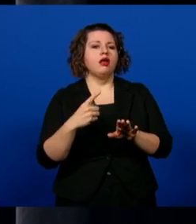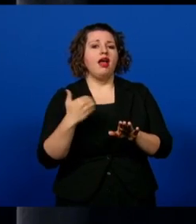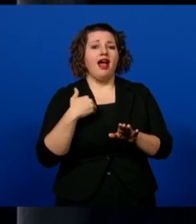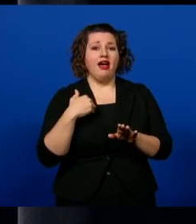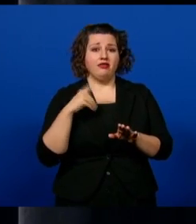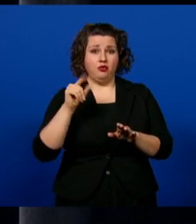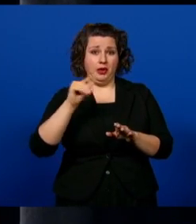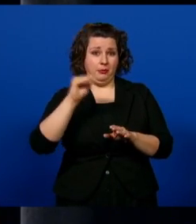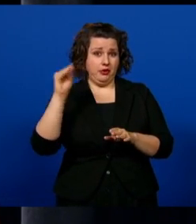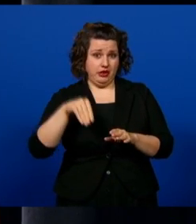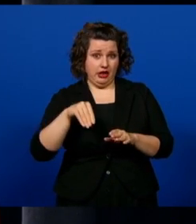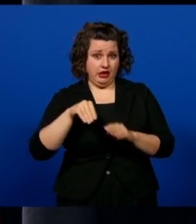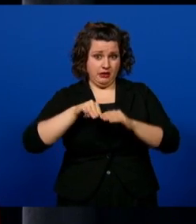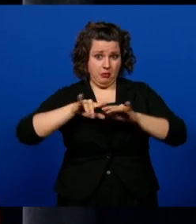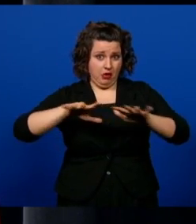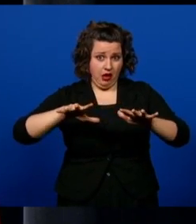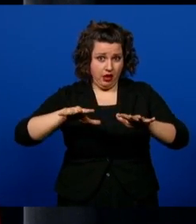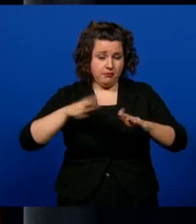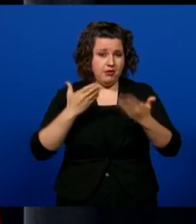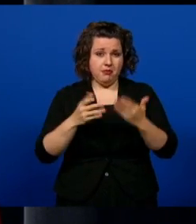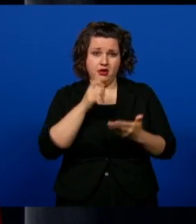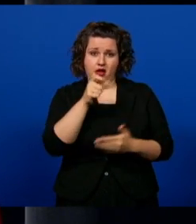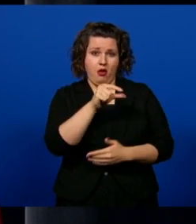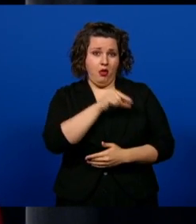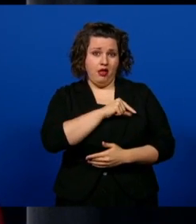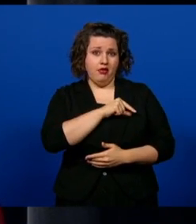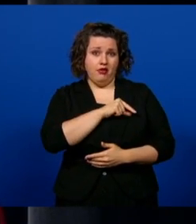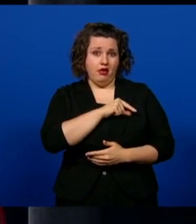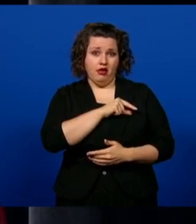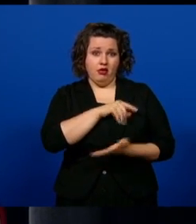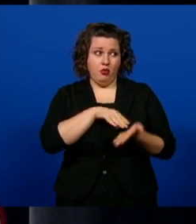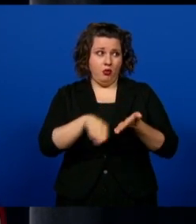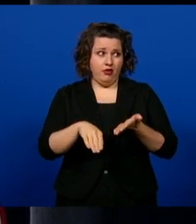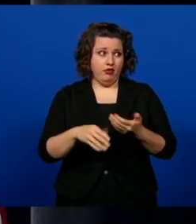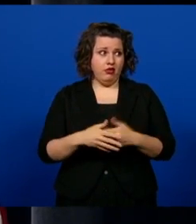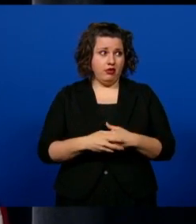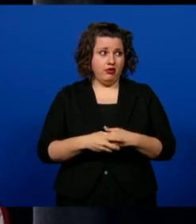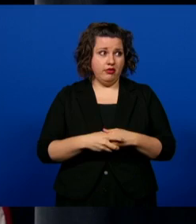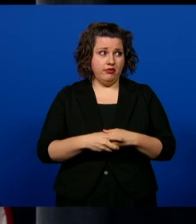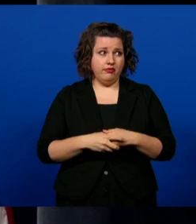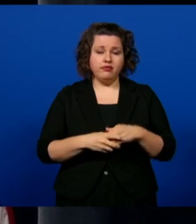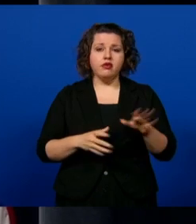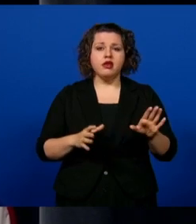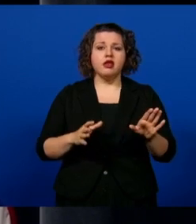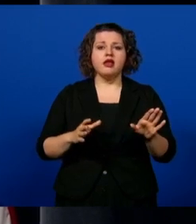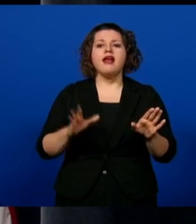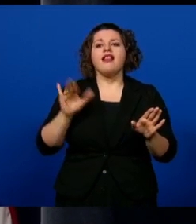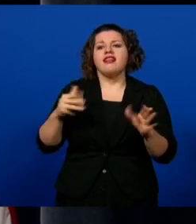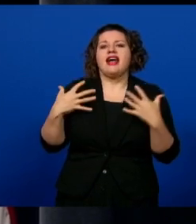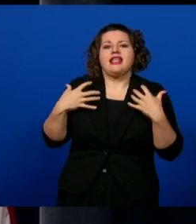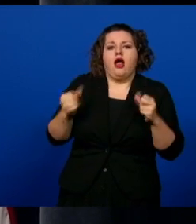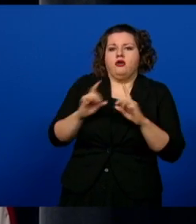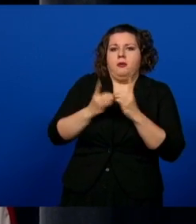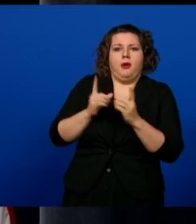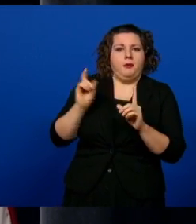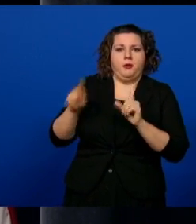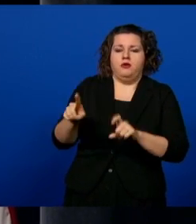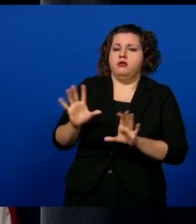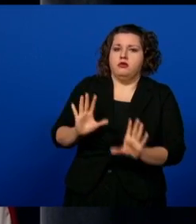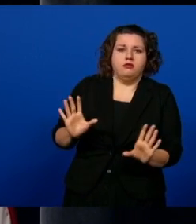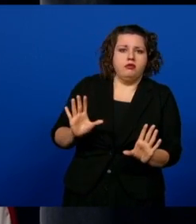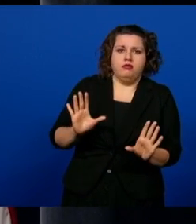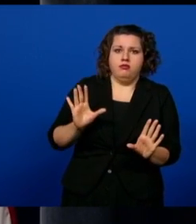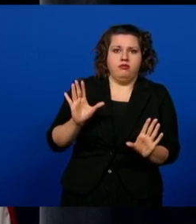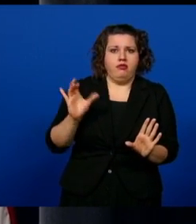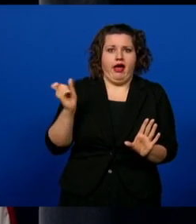in your community, you may not qualify for a waiver. Dr., that would be a public health question. I think you'd want to direct